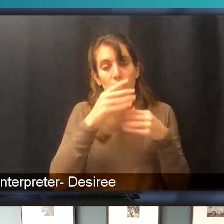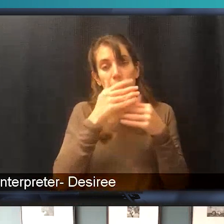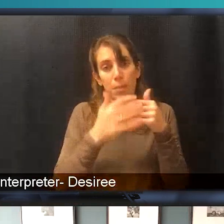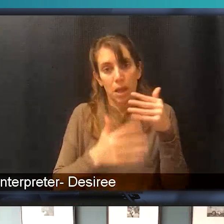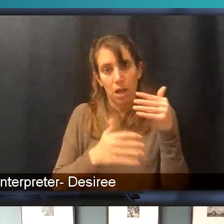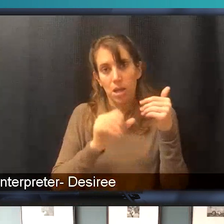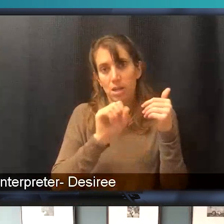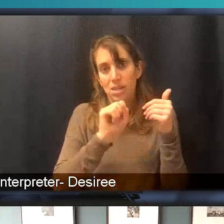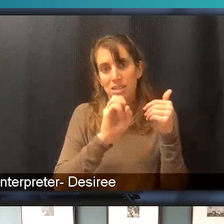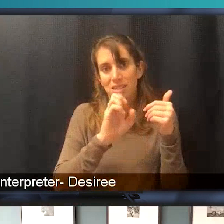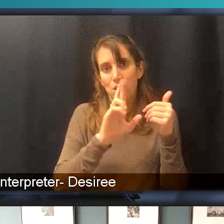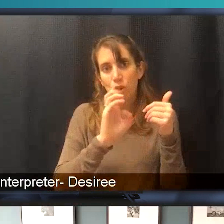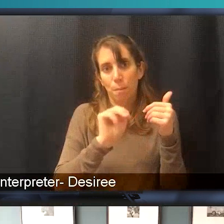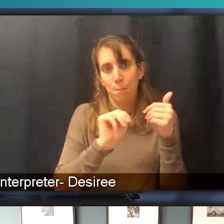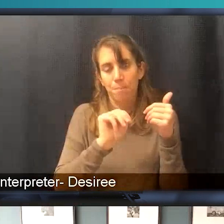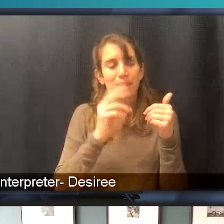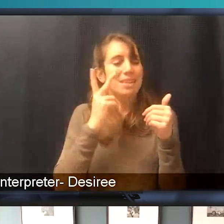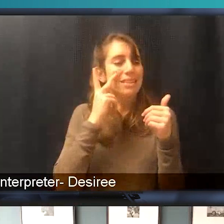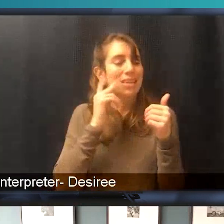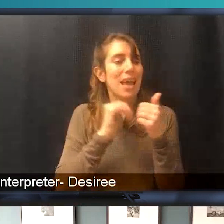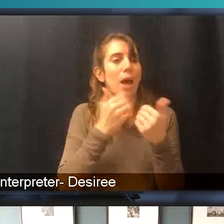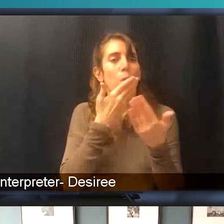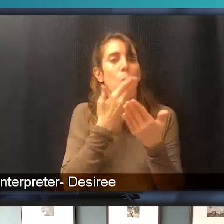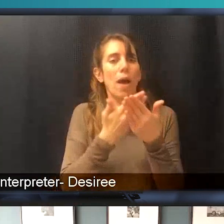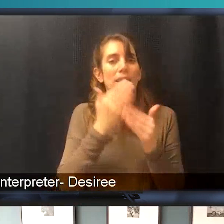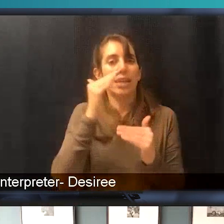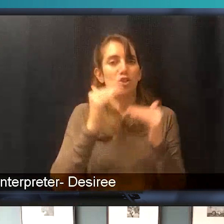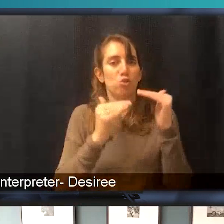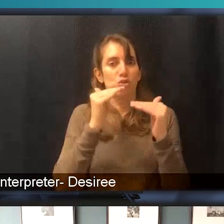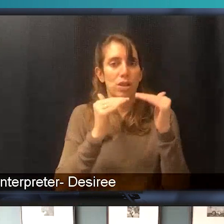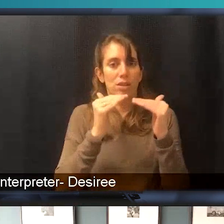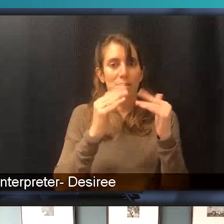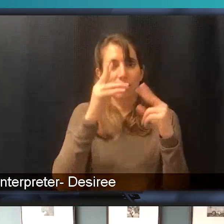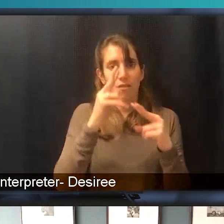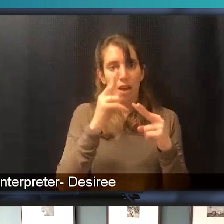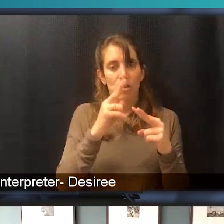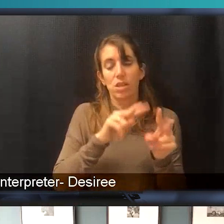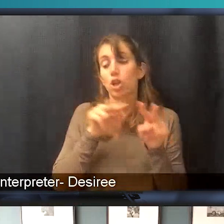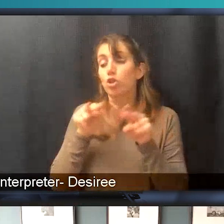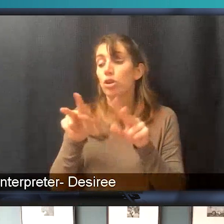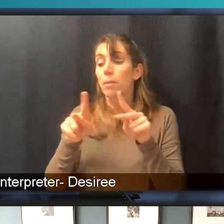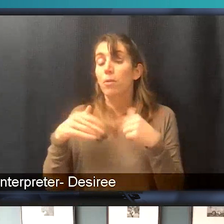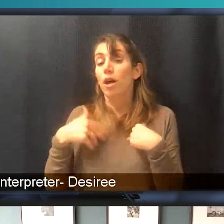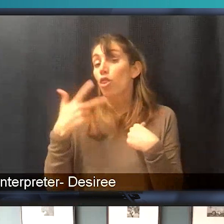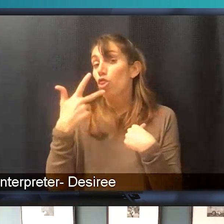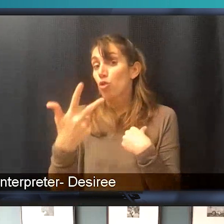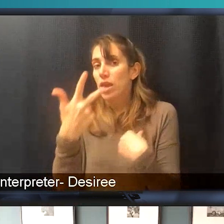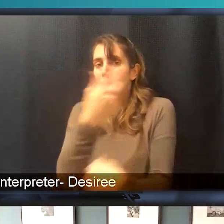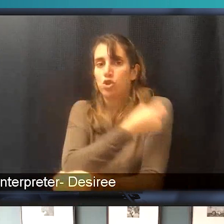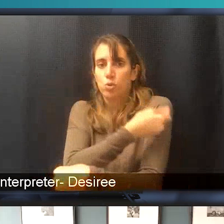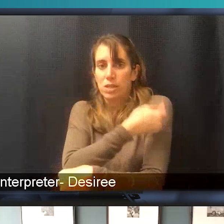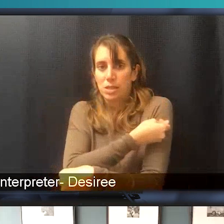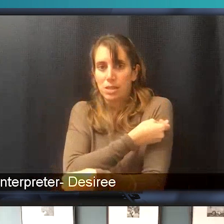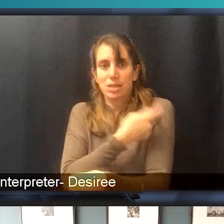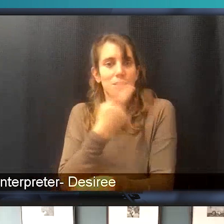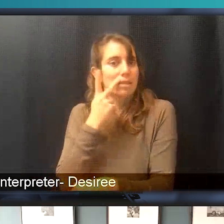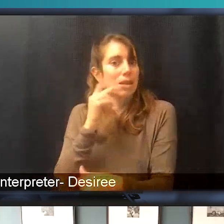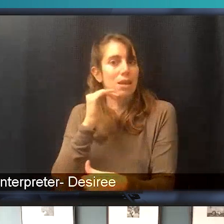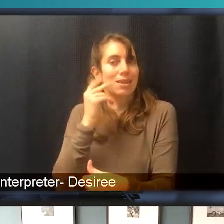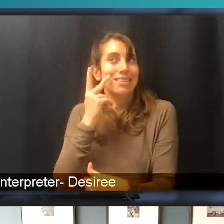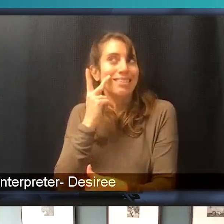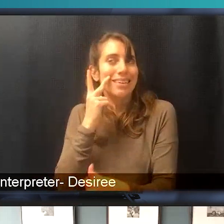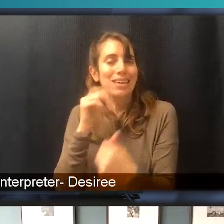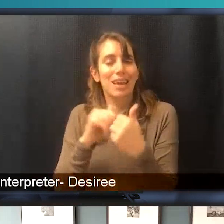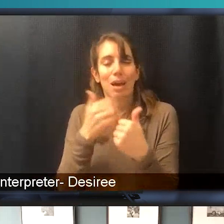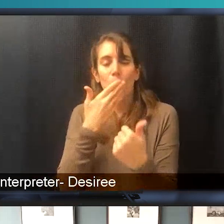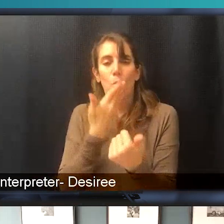how well that neutralizes virus. And you look at individuals who have 3 doses, and you look at how well that neutralizes virus. You compare how well, and we know